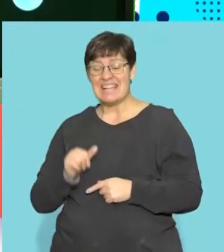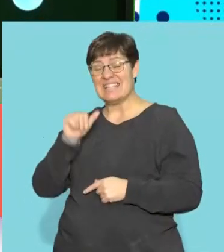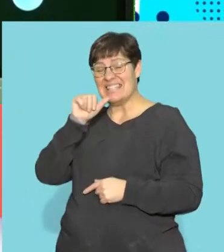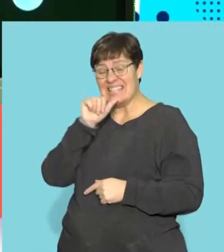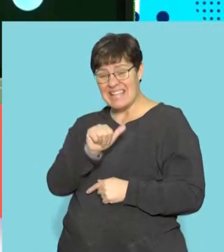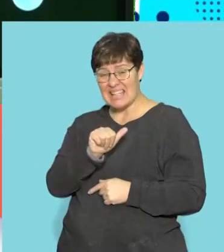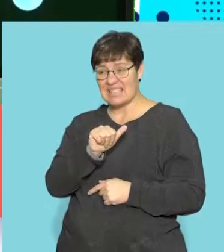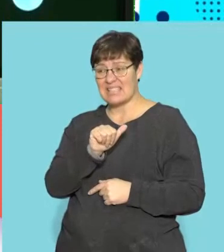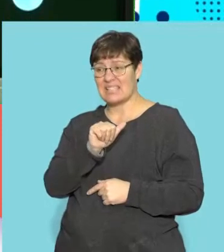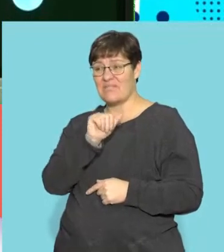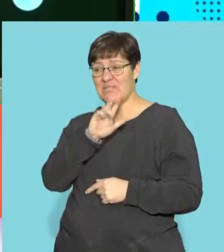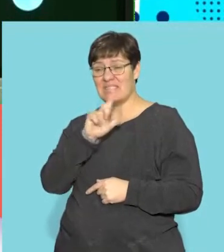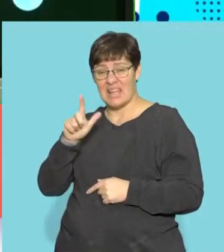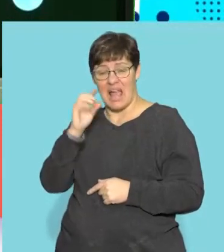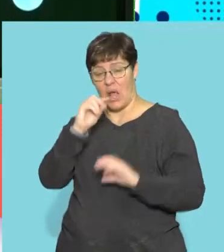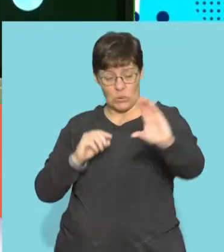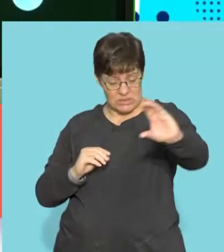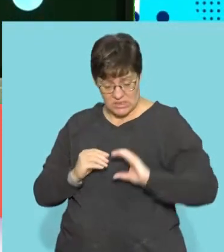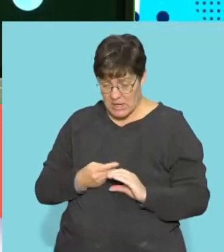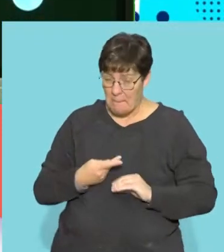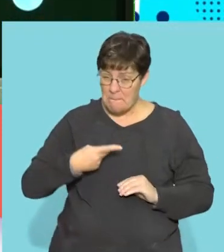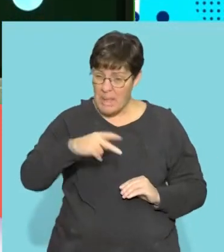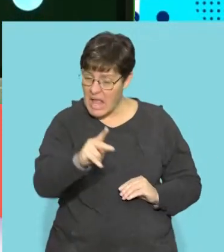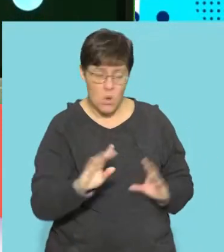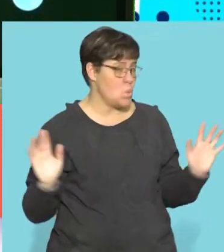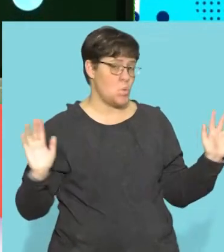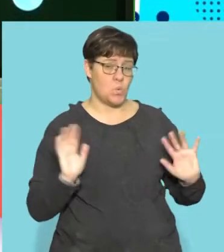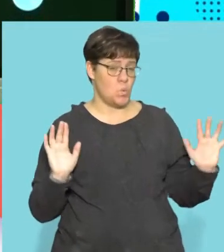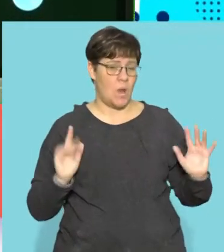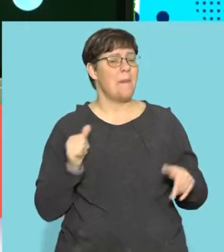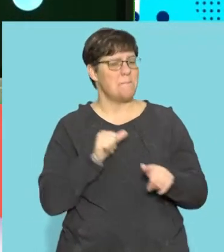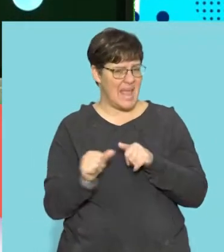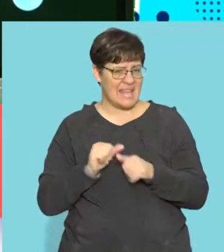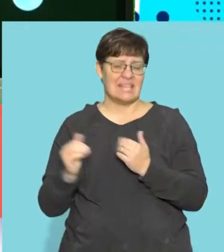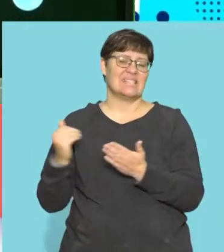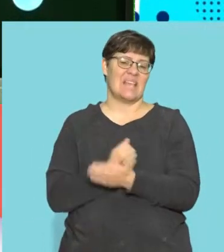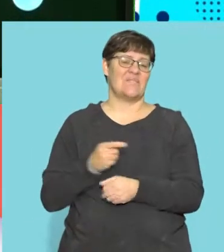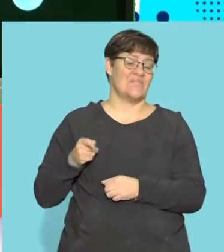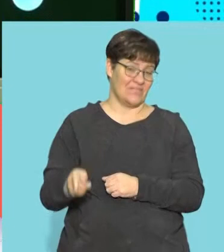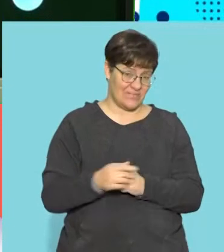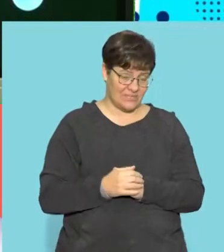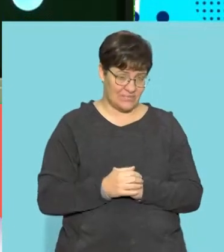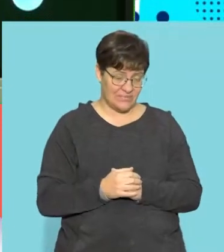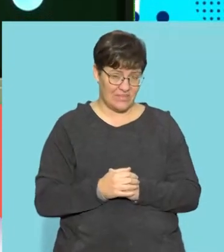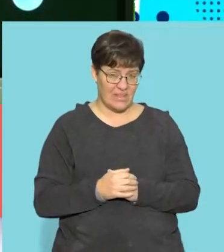out 657 from my account as the company. Really, that will